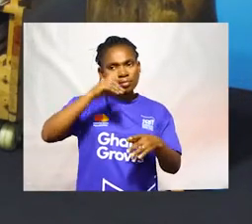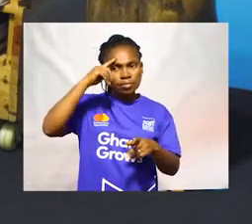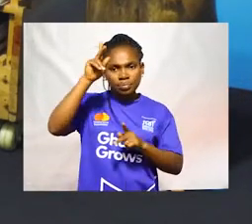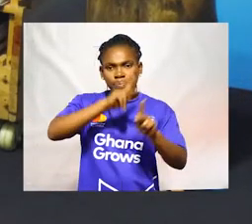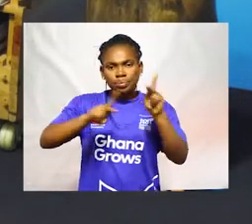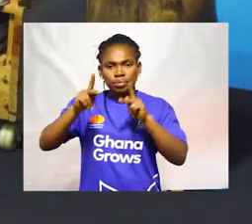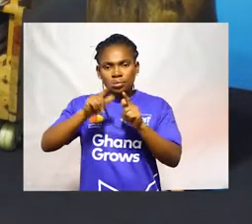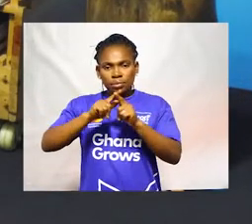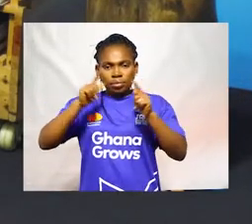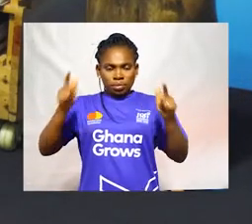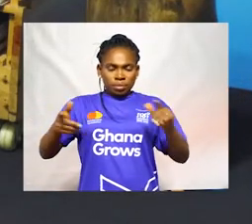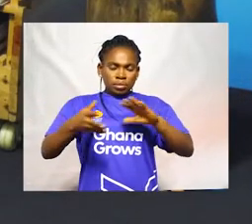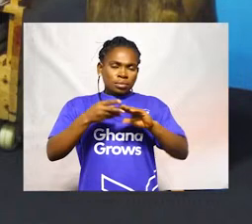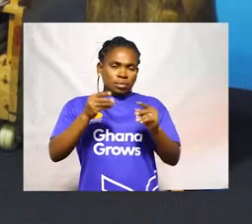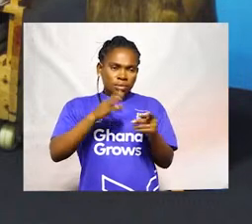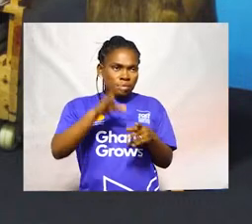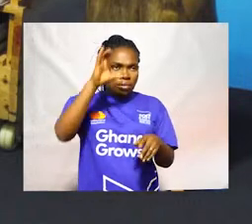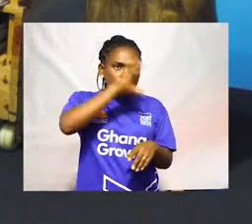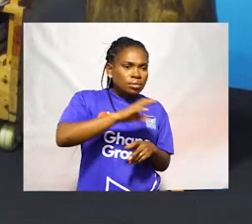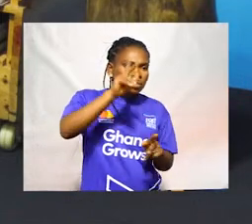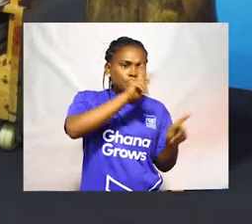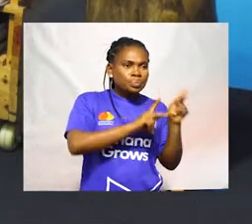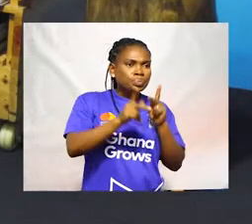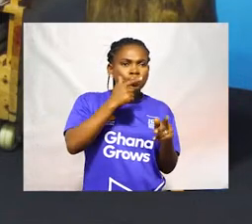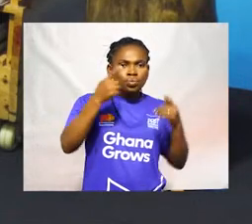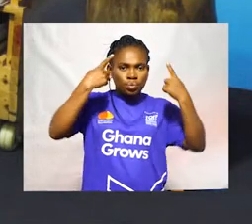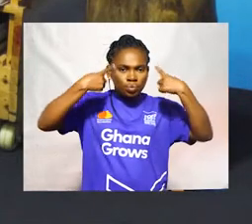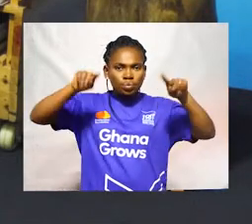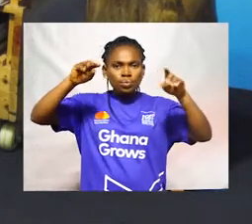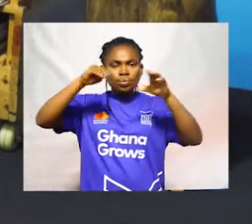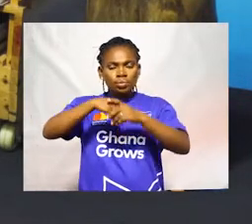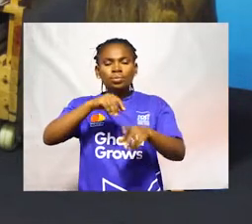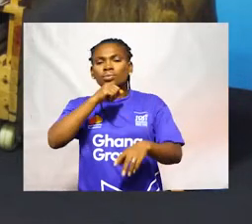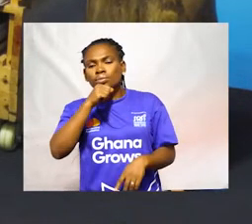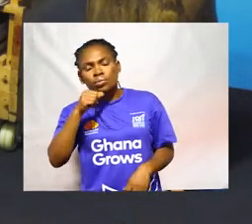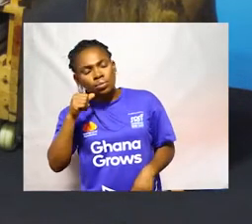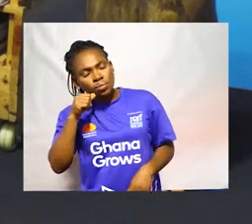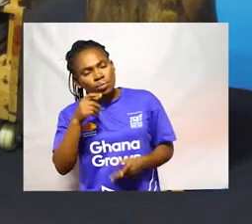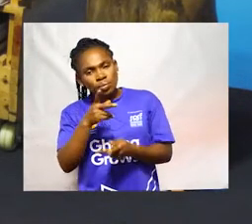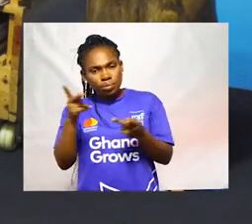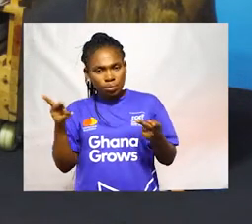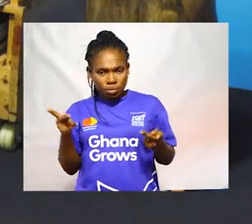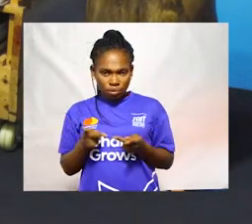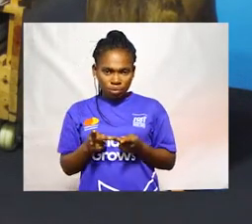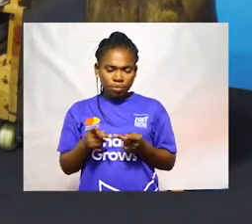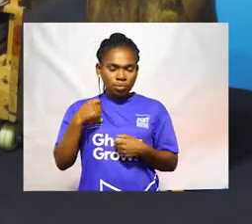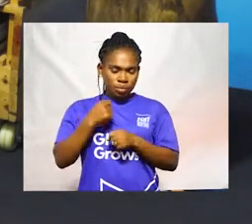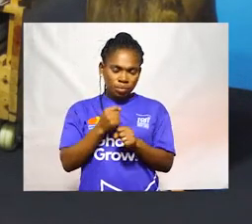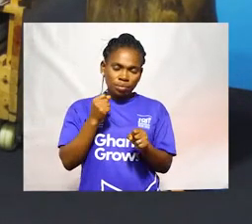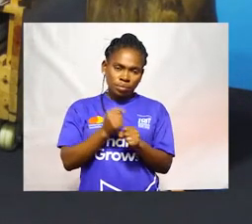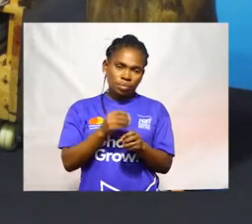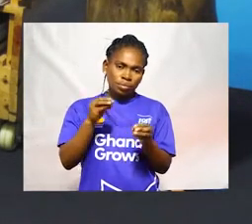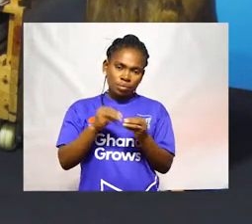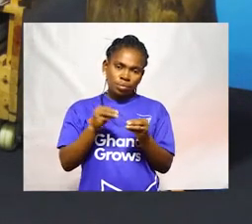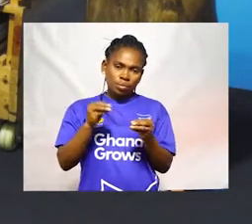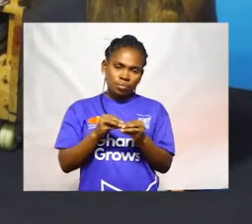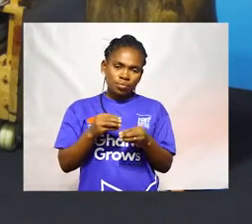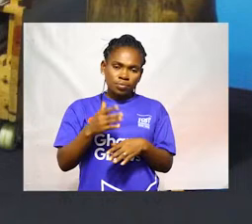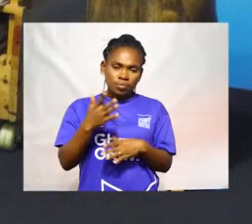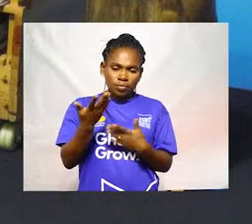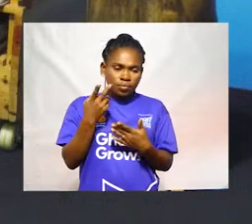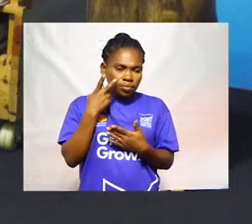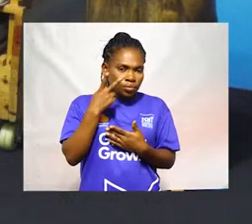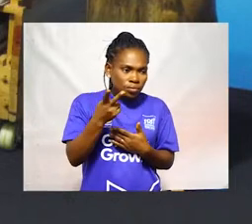people who are making it in the Agric sector. But you can make it attractive. And when the young people run